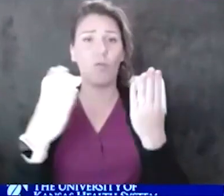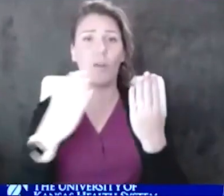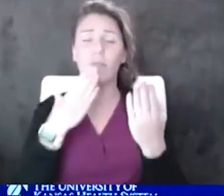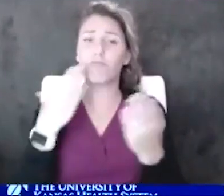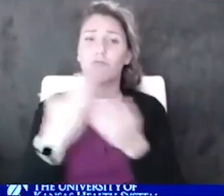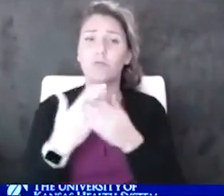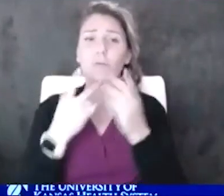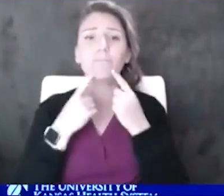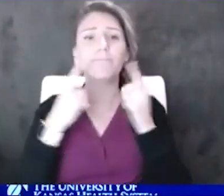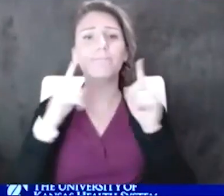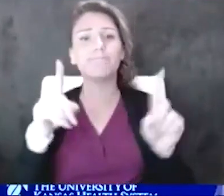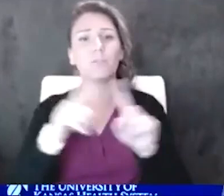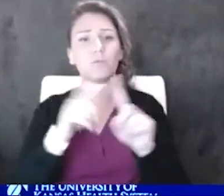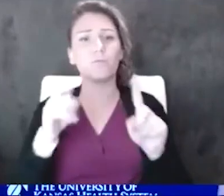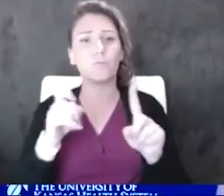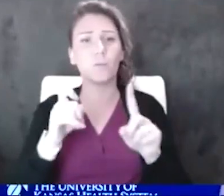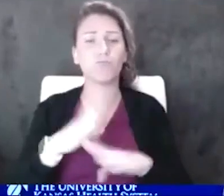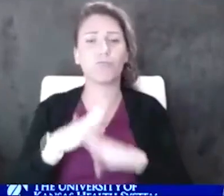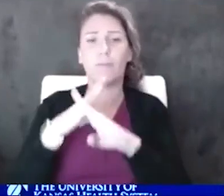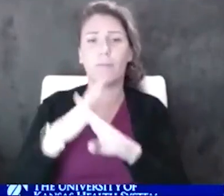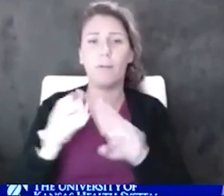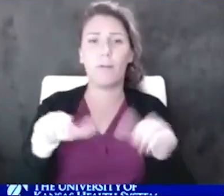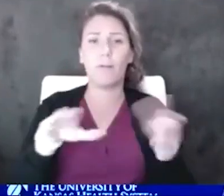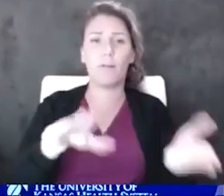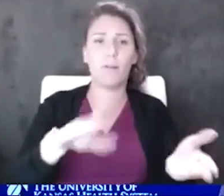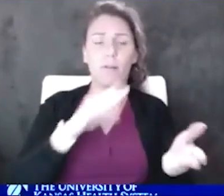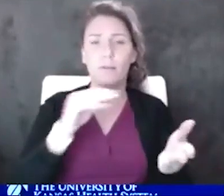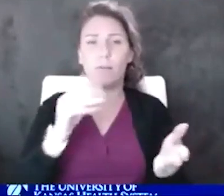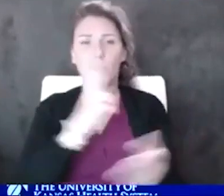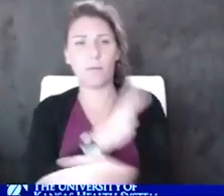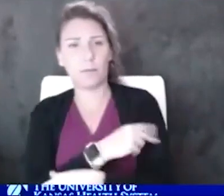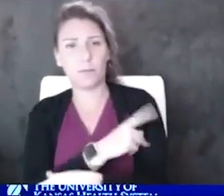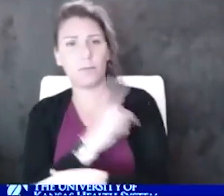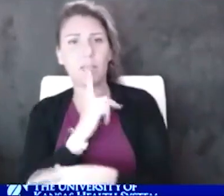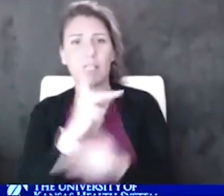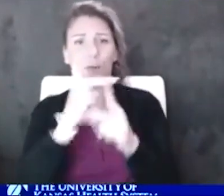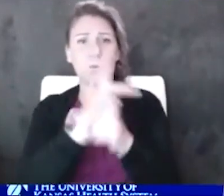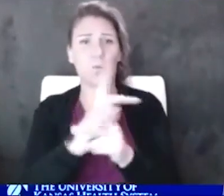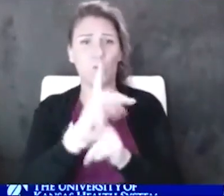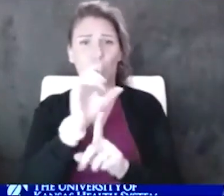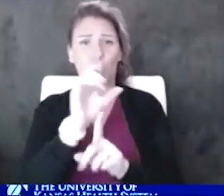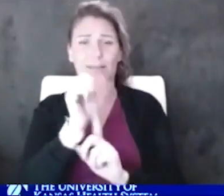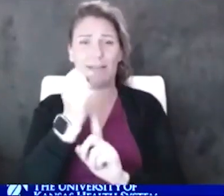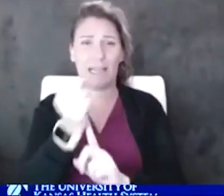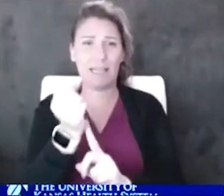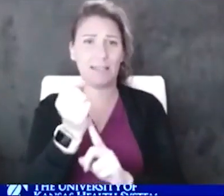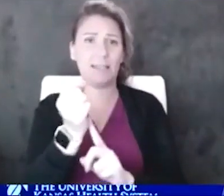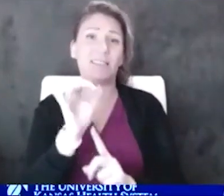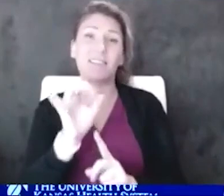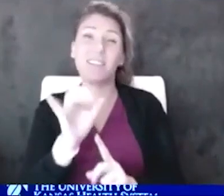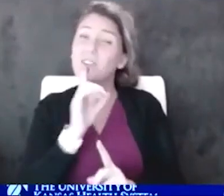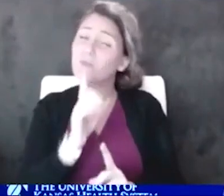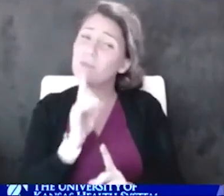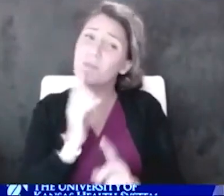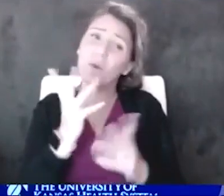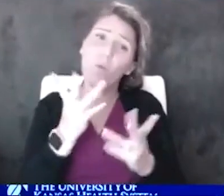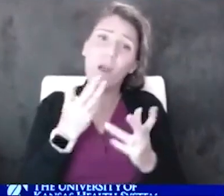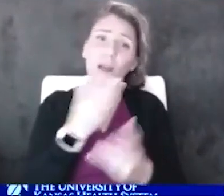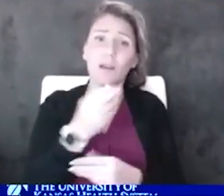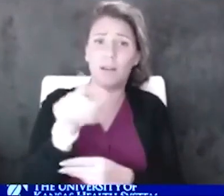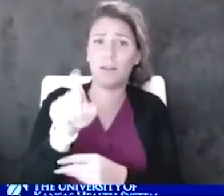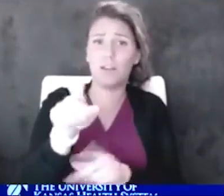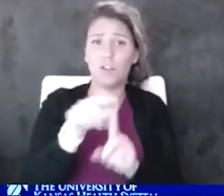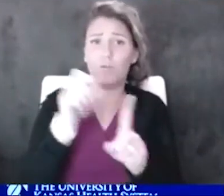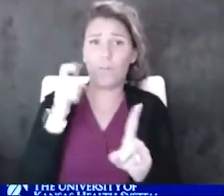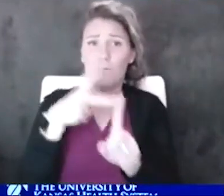hospitalization, severe disease, and death, the worst cases of the infection. So that's what we are really wanting and needing from our vaccines.